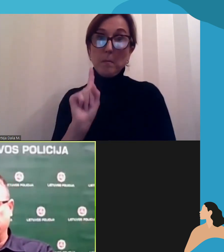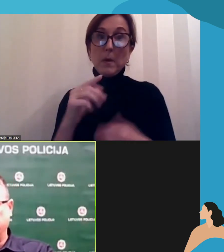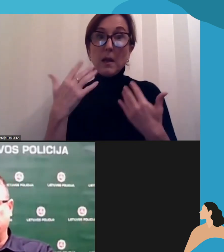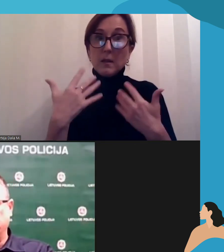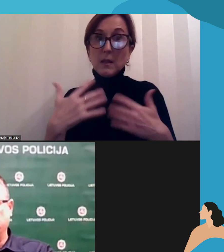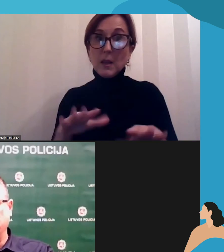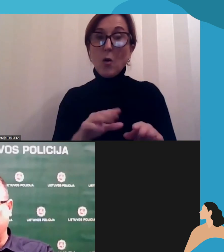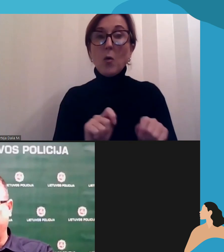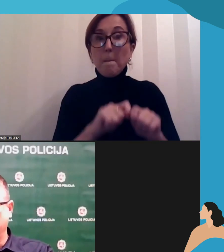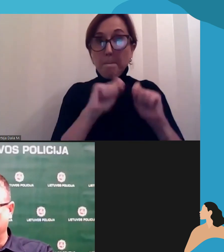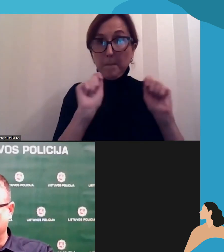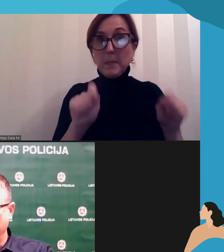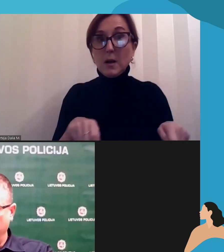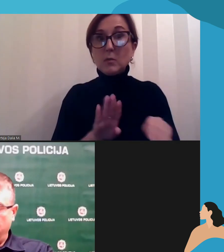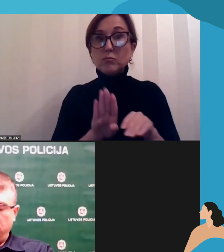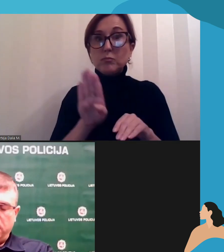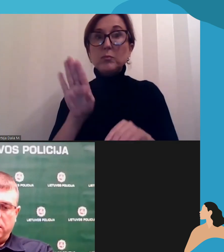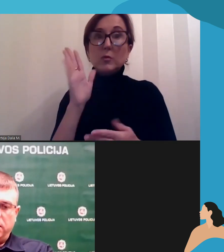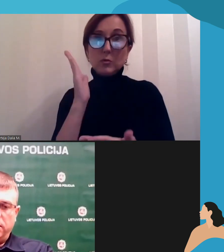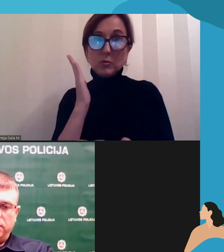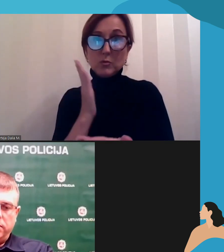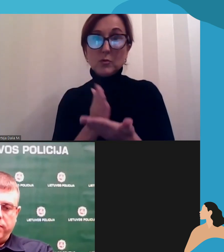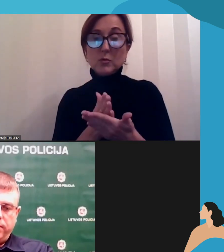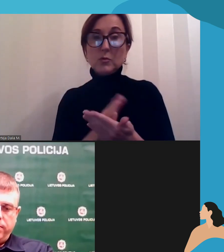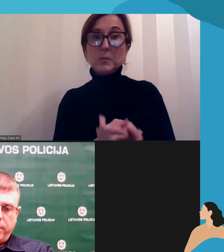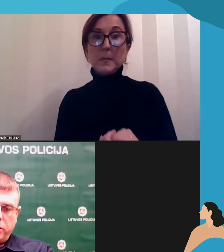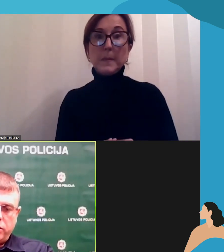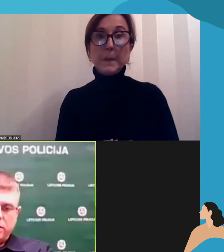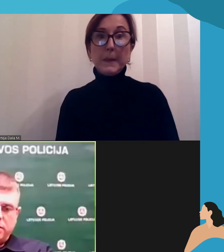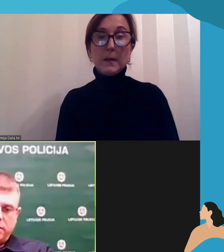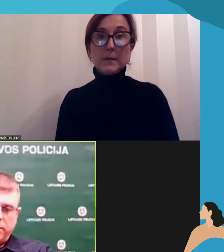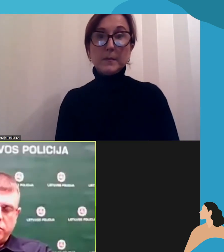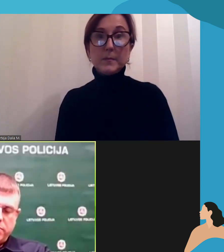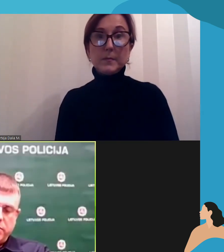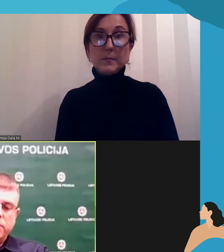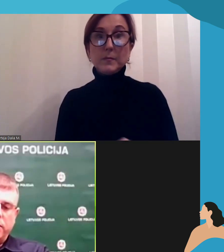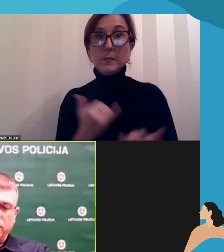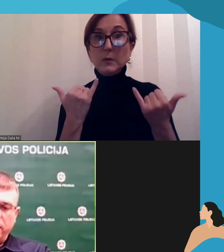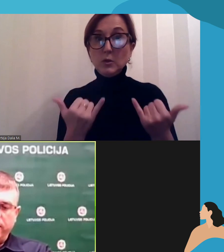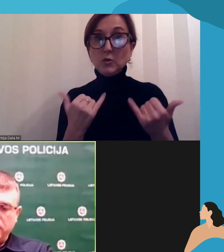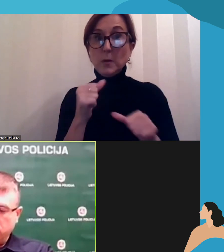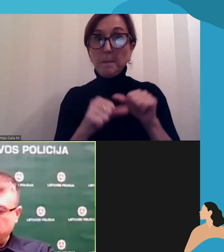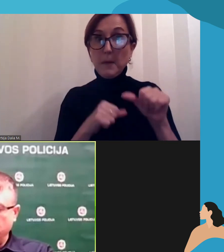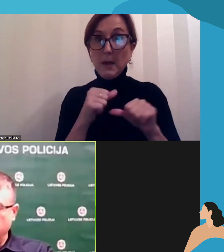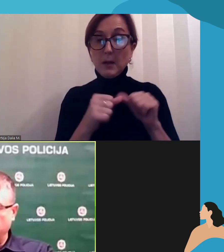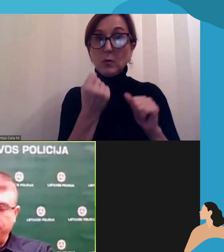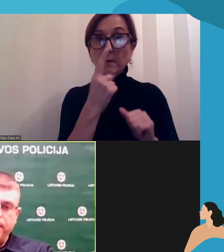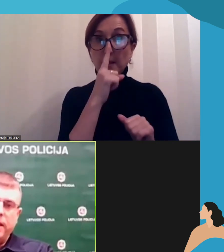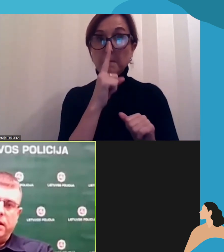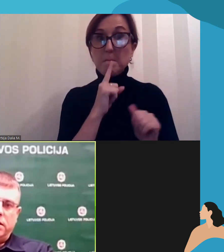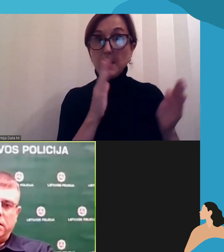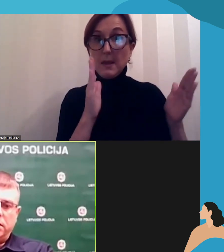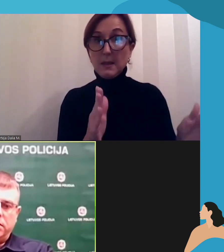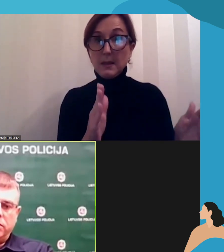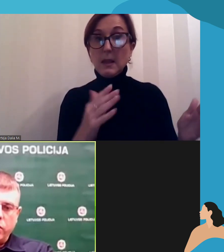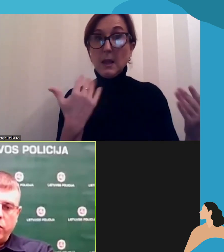It will take some time, but we can already see the results